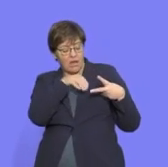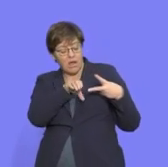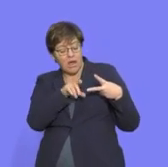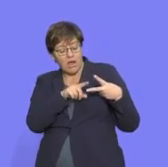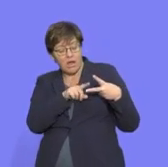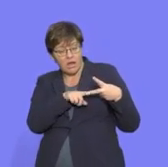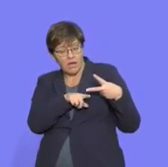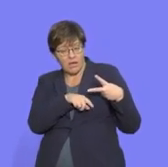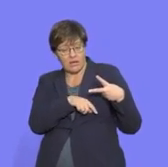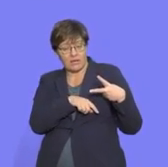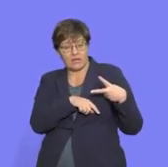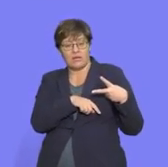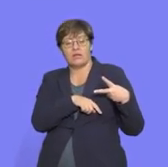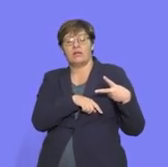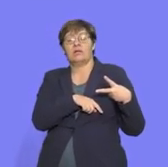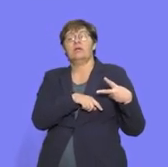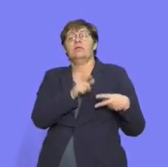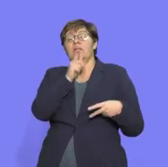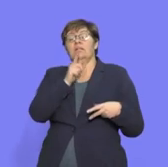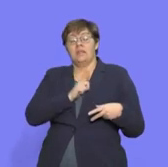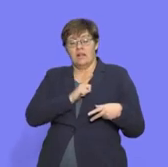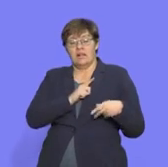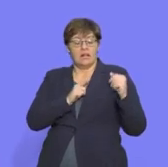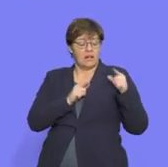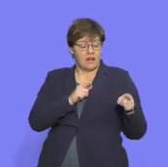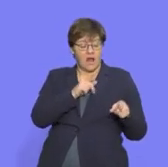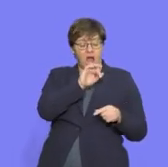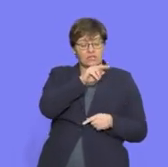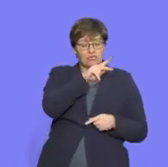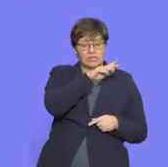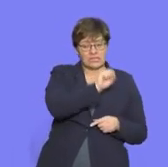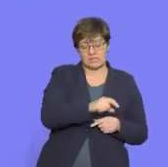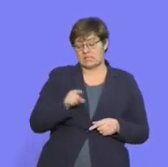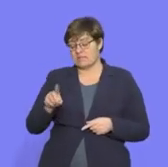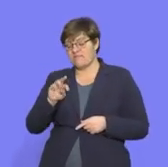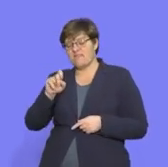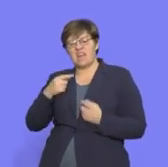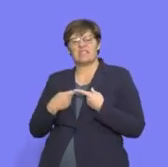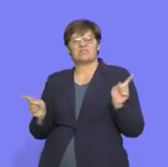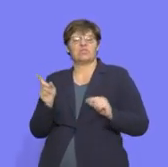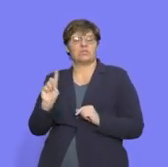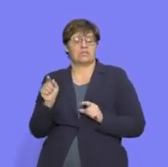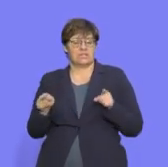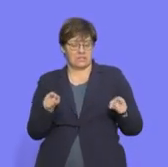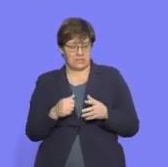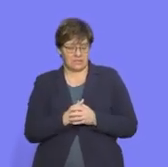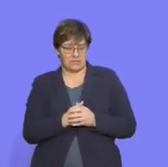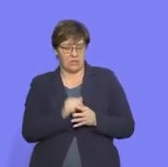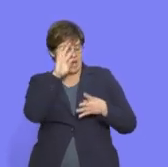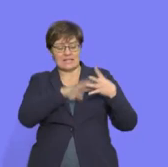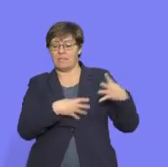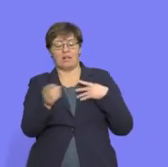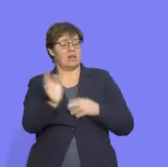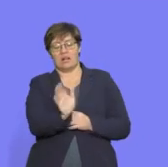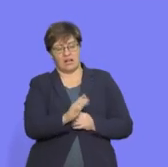second paragraph would be, tell me the difference between the arteries and veins. Don't draw a table, right?